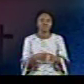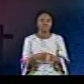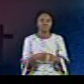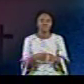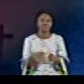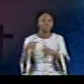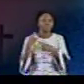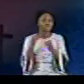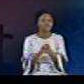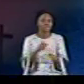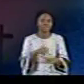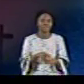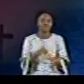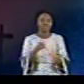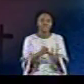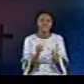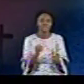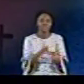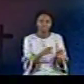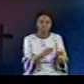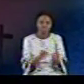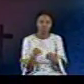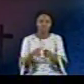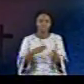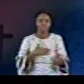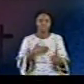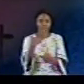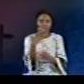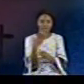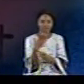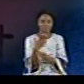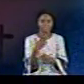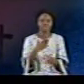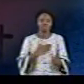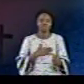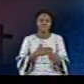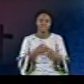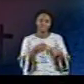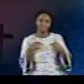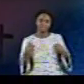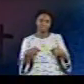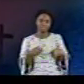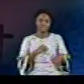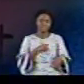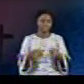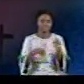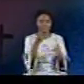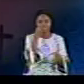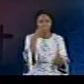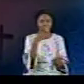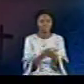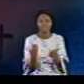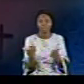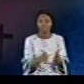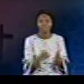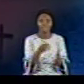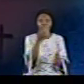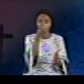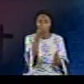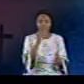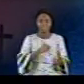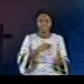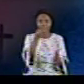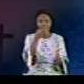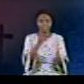thing transferred to this my hand, my chest. I cannot eat well. Any food I eat, it will as if I